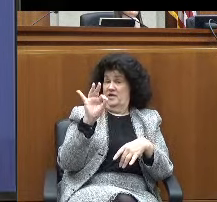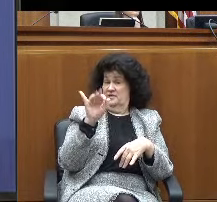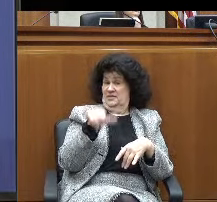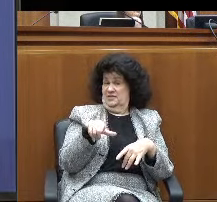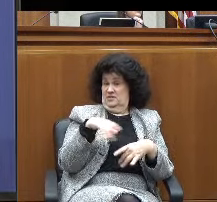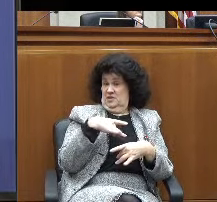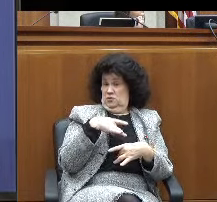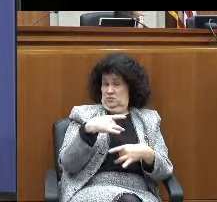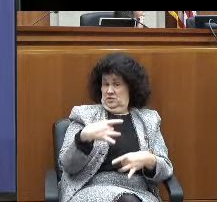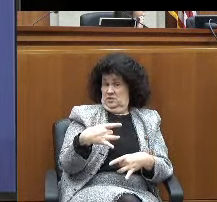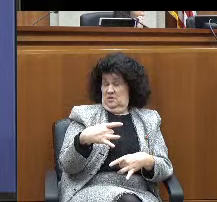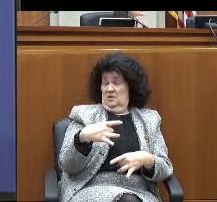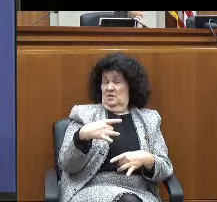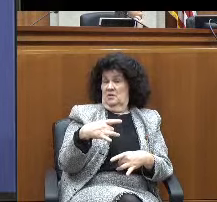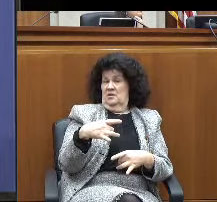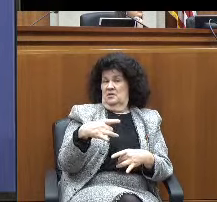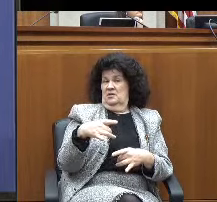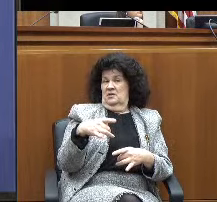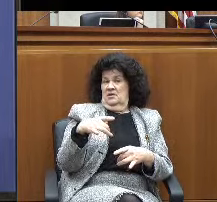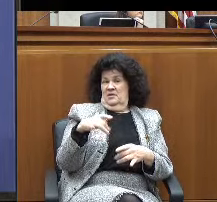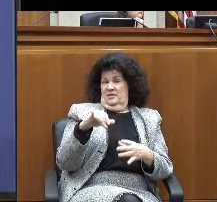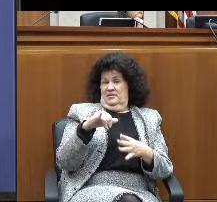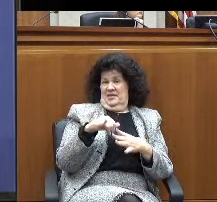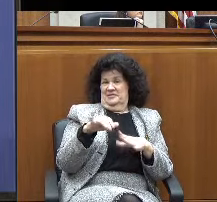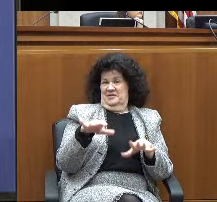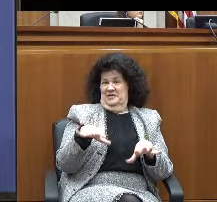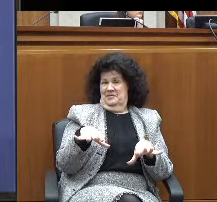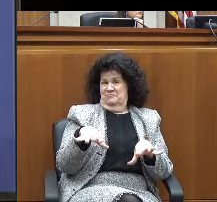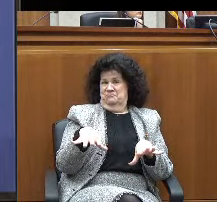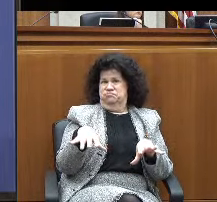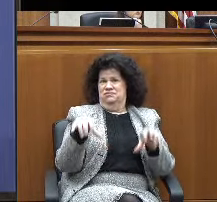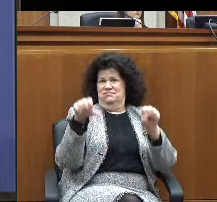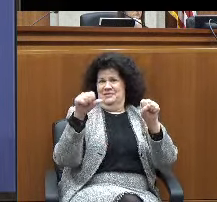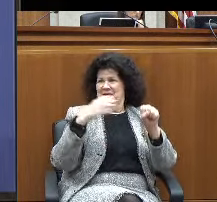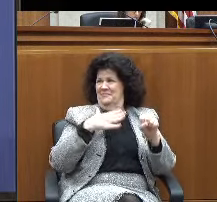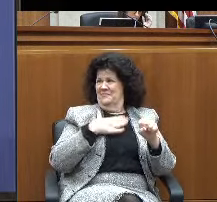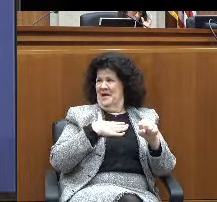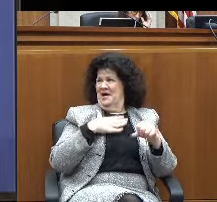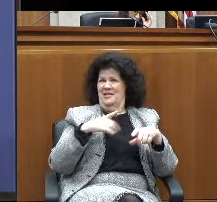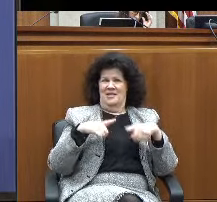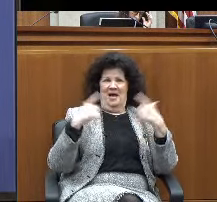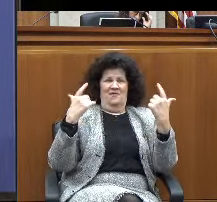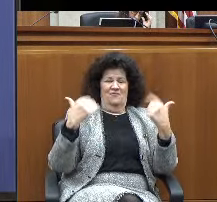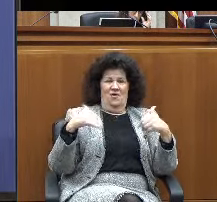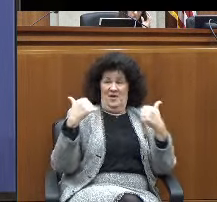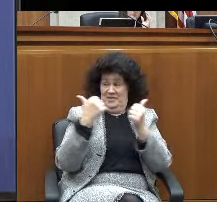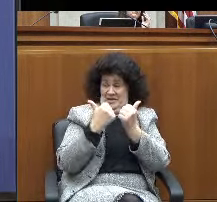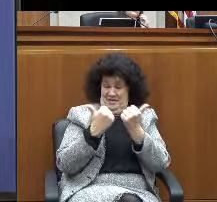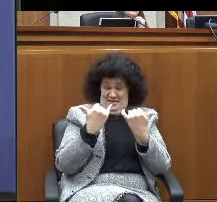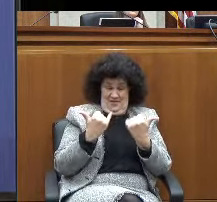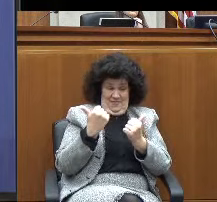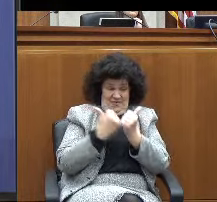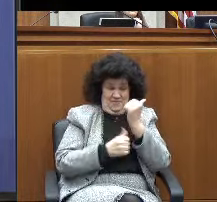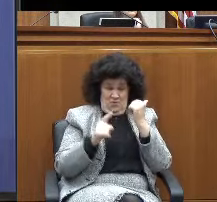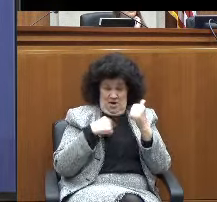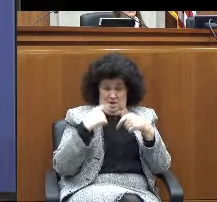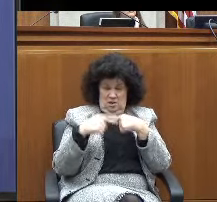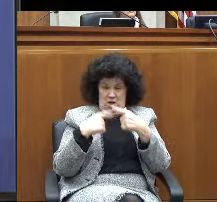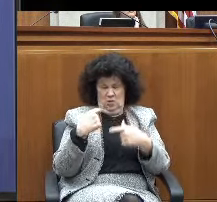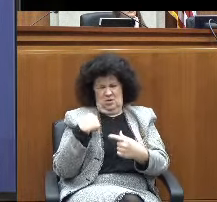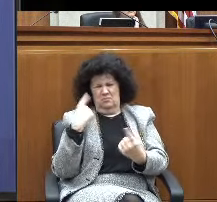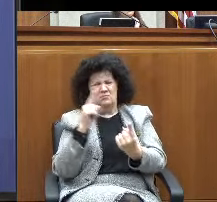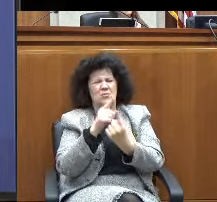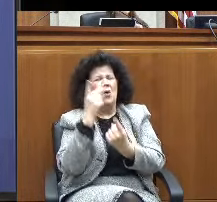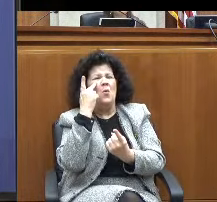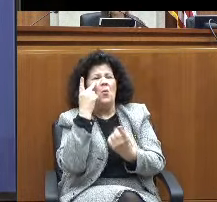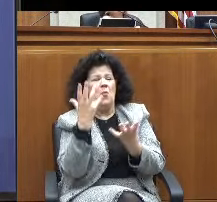about that is it's kind of taken on my life. Everywhere I go now, I talk to the business owner, I talk to